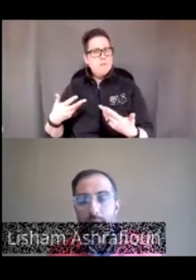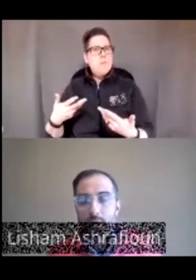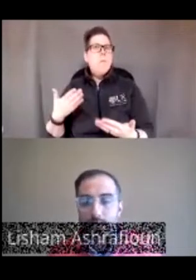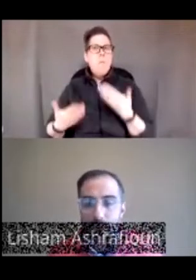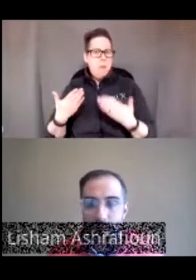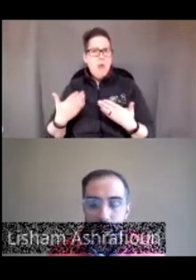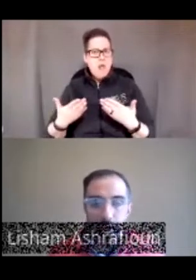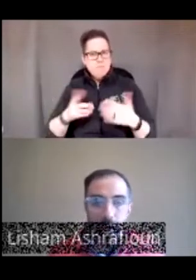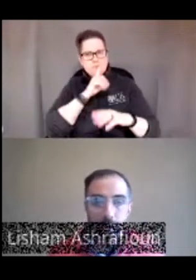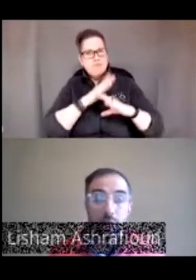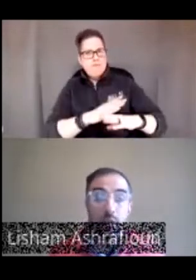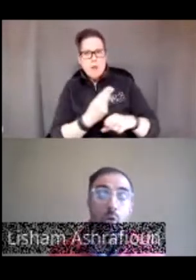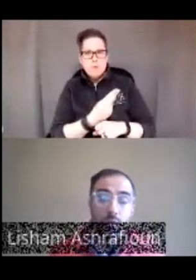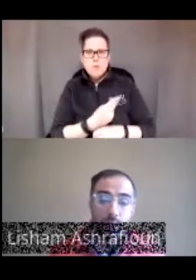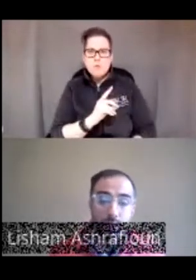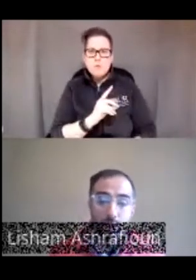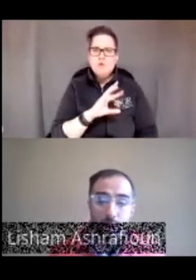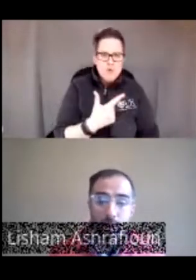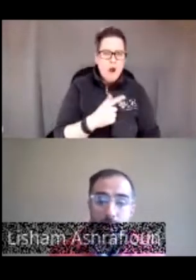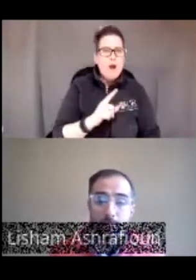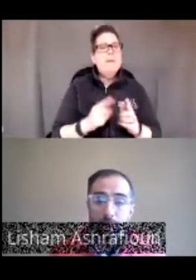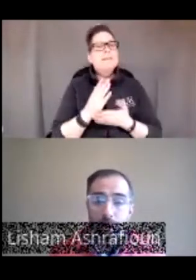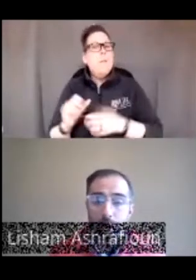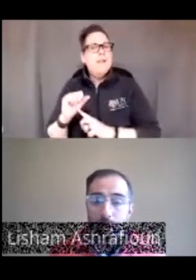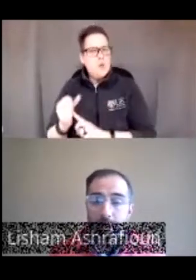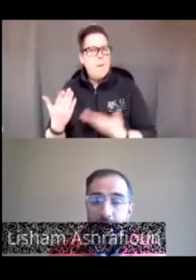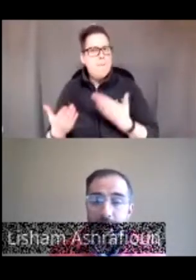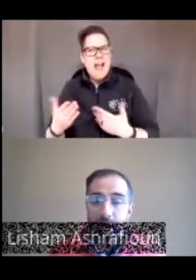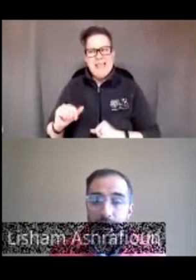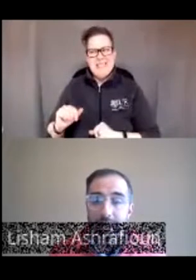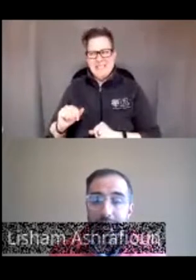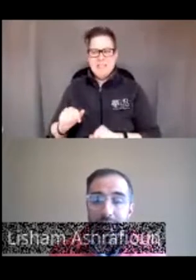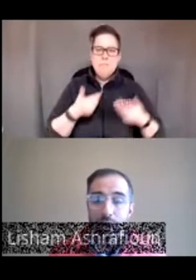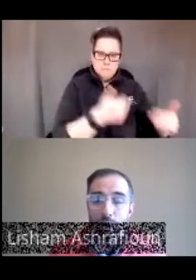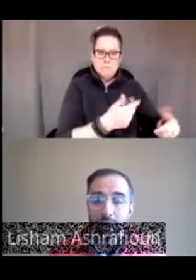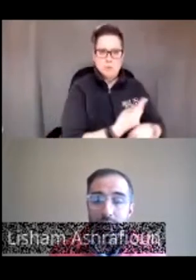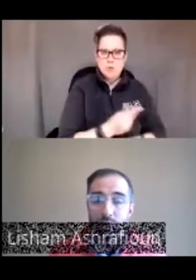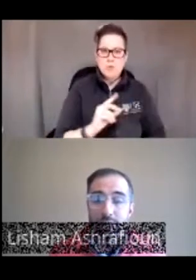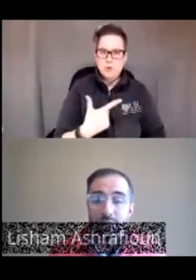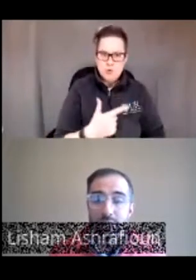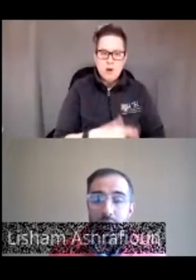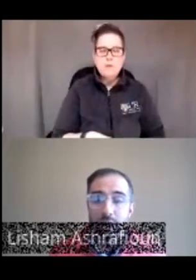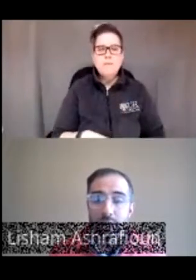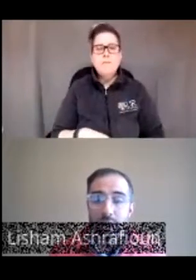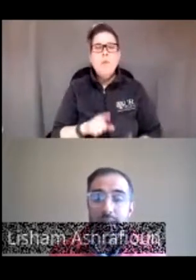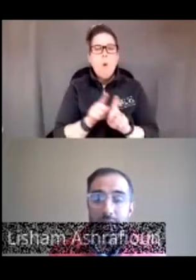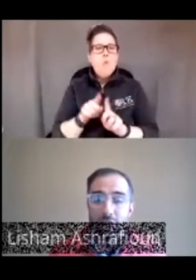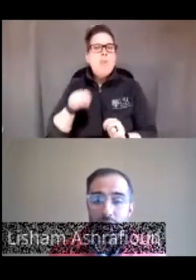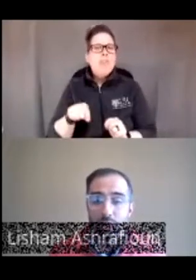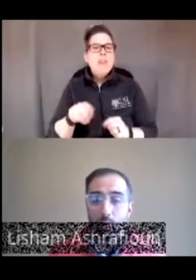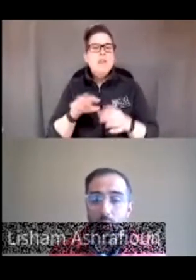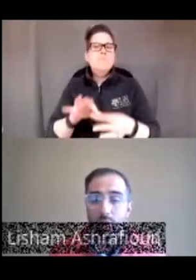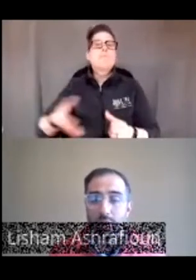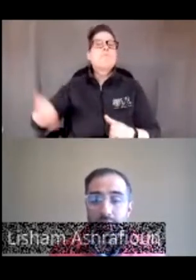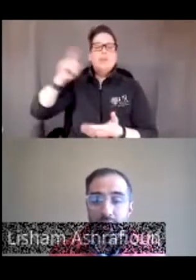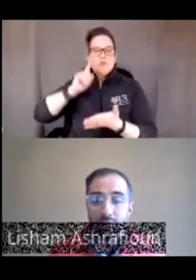really builds on an older literature that indicated that rats raised in isolation